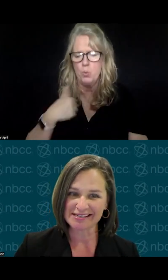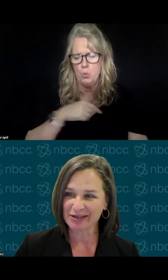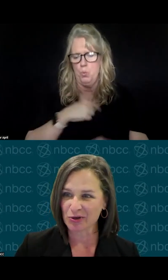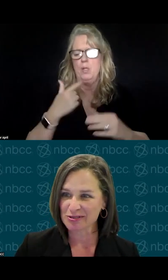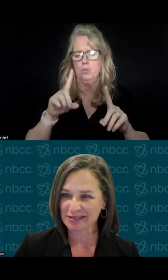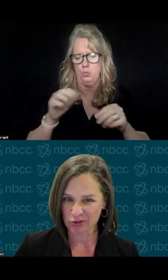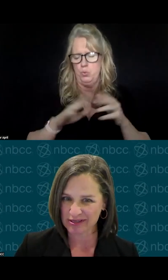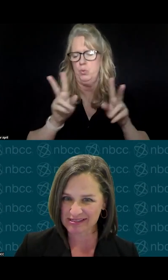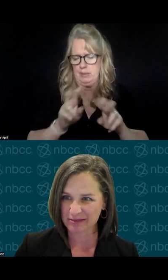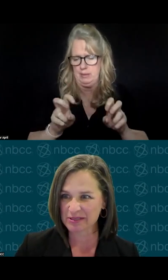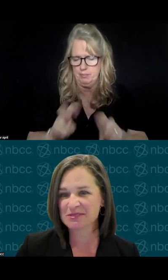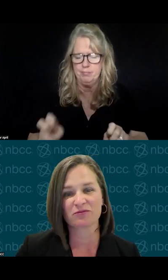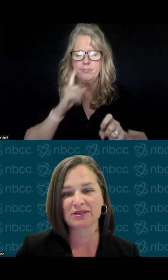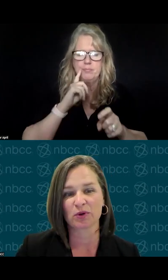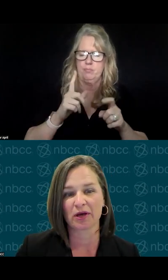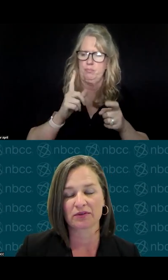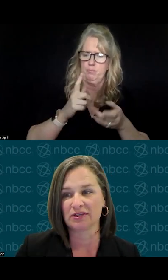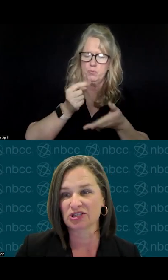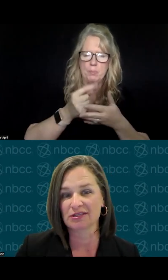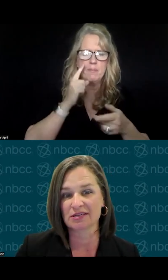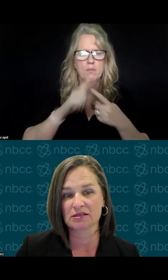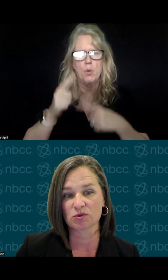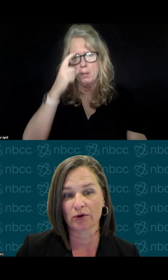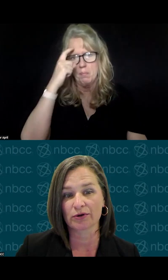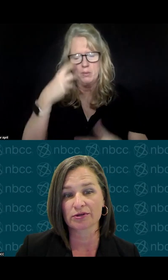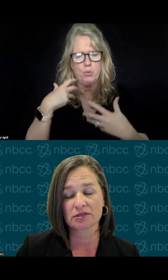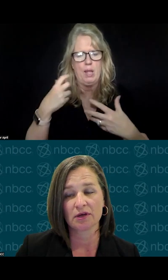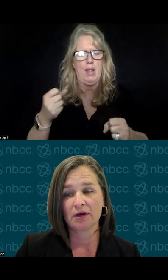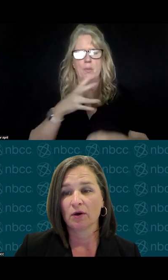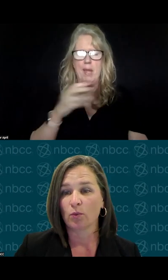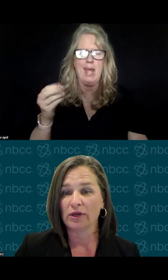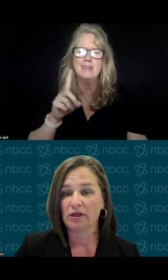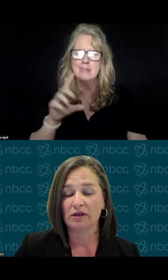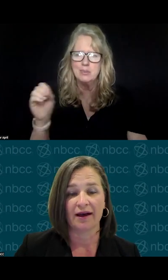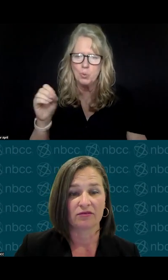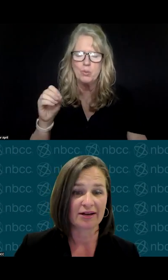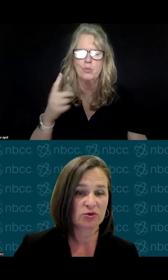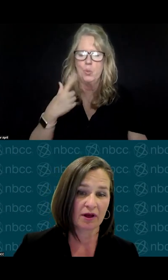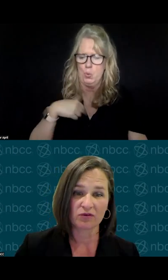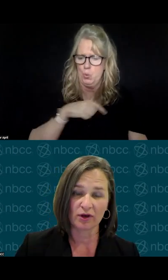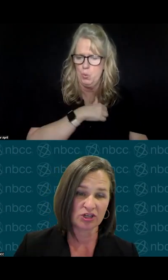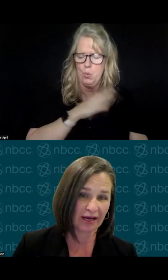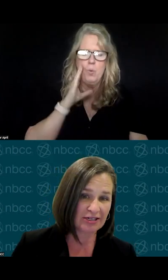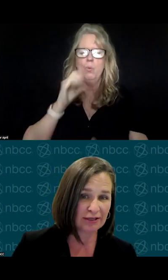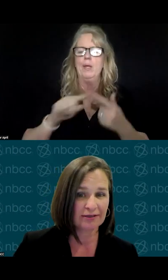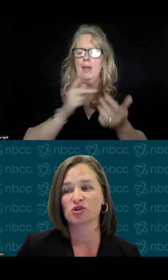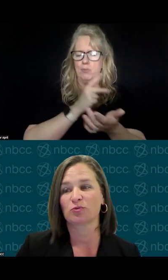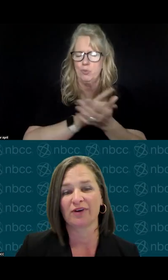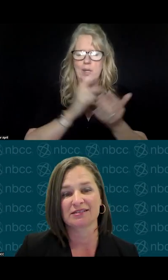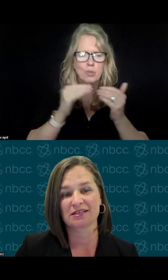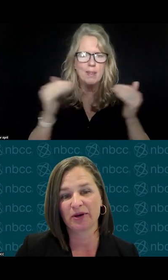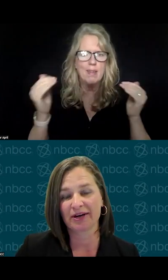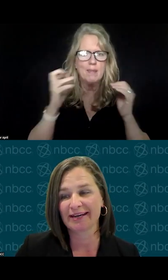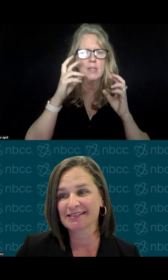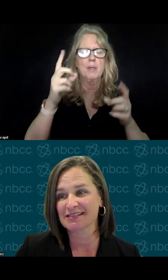assess, diagnose, and treat the symptoms of mental health conditions and disorders. We have graduate level education,